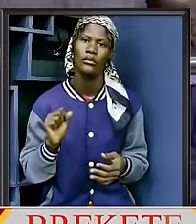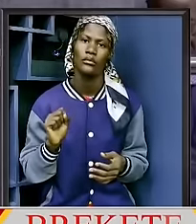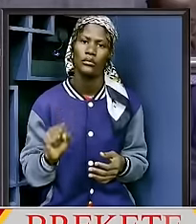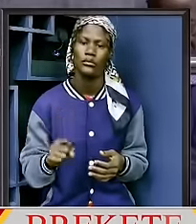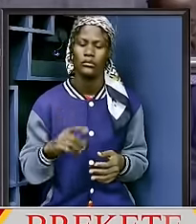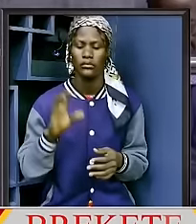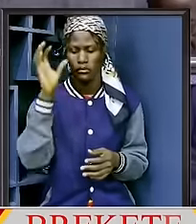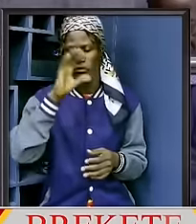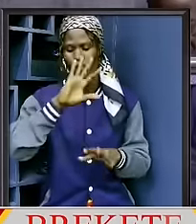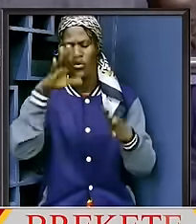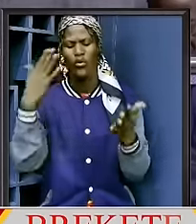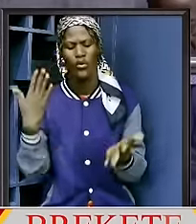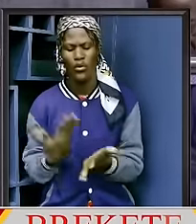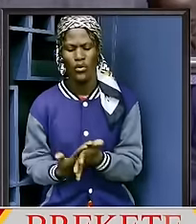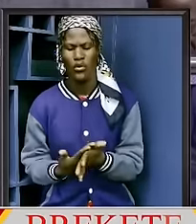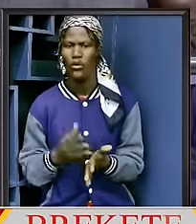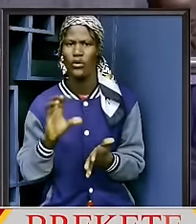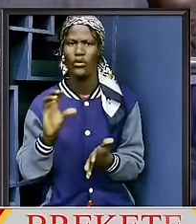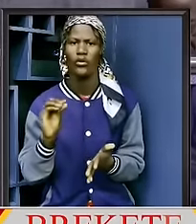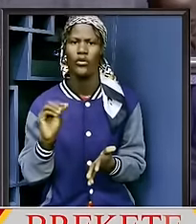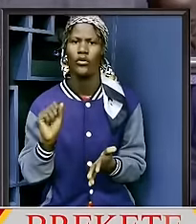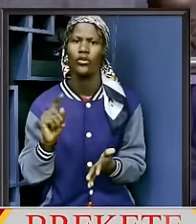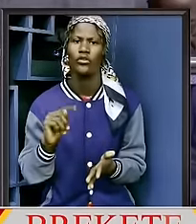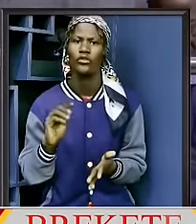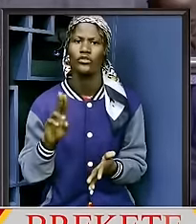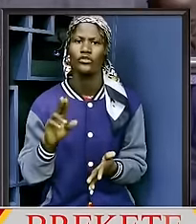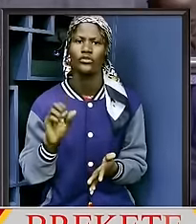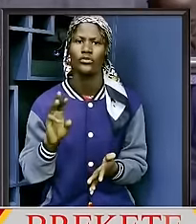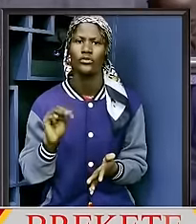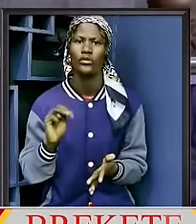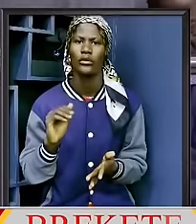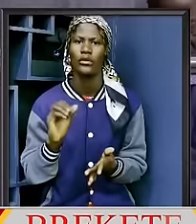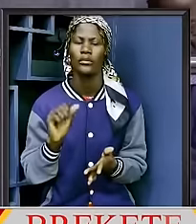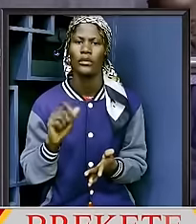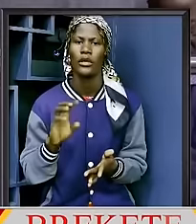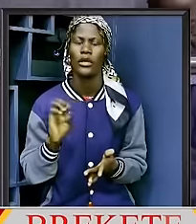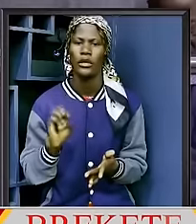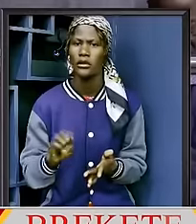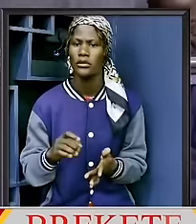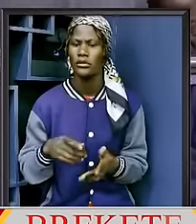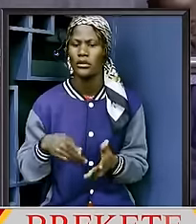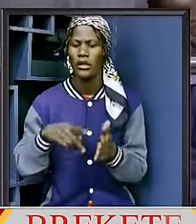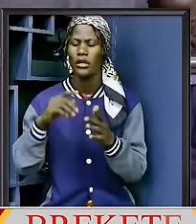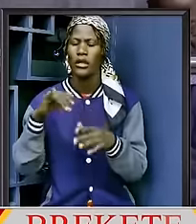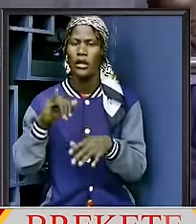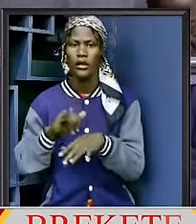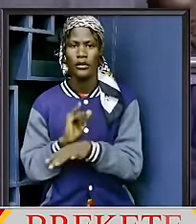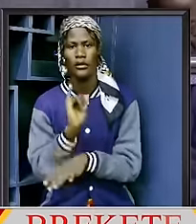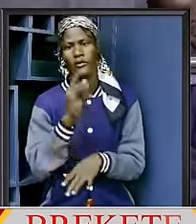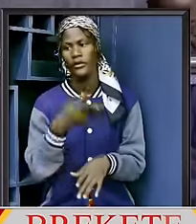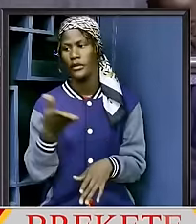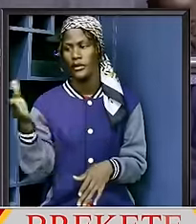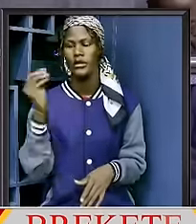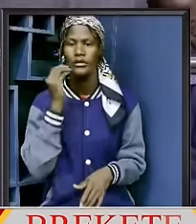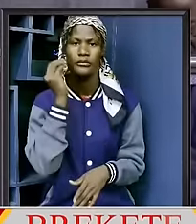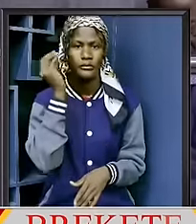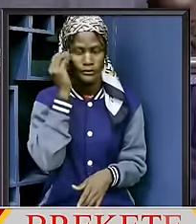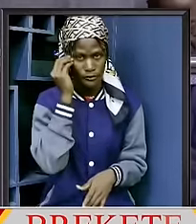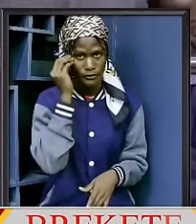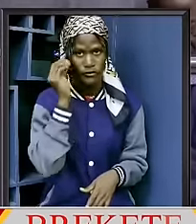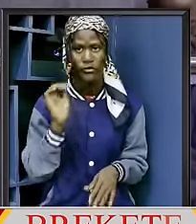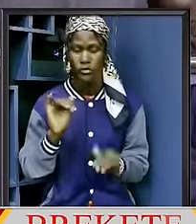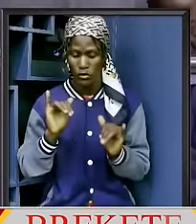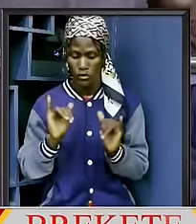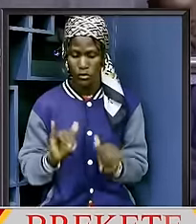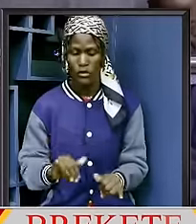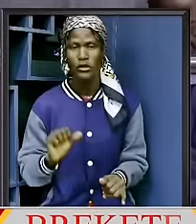all the customers. The ones we saw, I showed them, both the ones that said they travel, I said, see their place. We went to